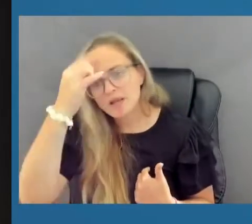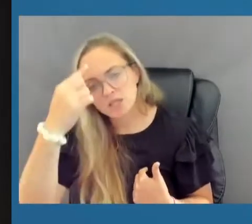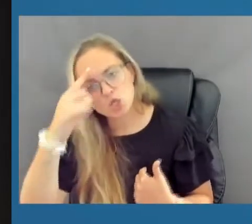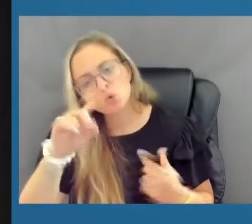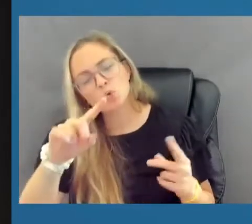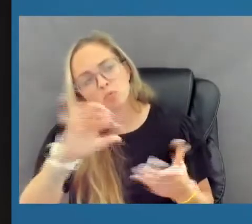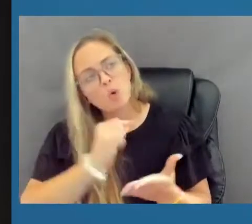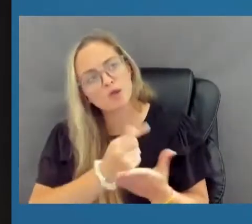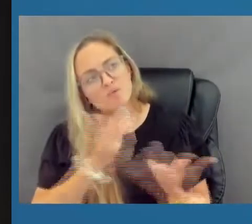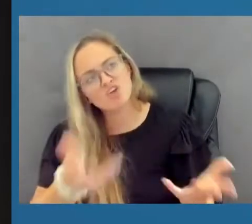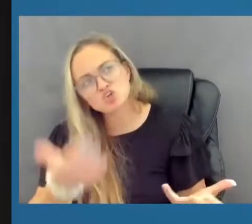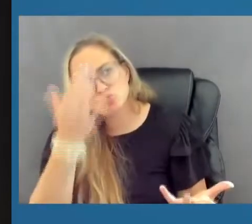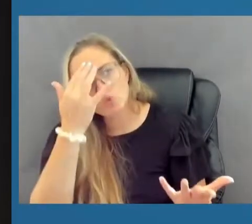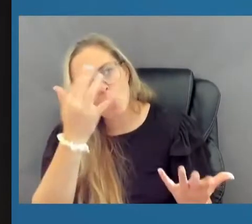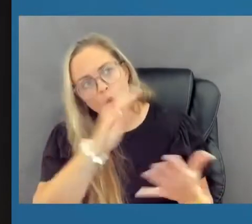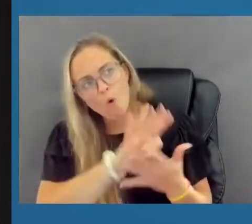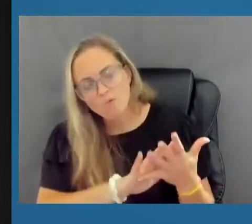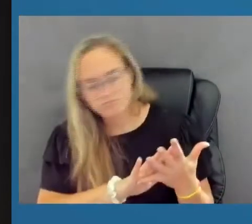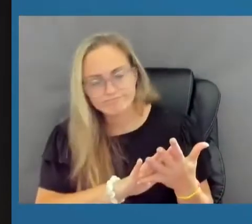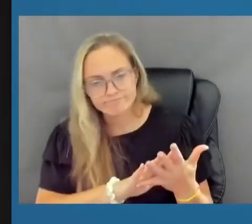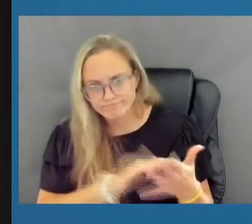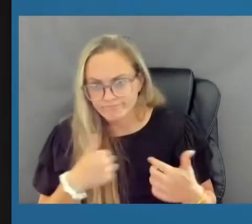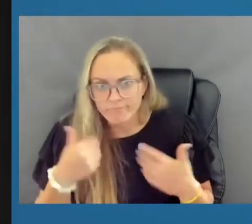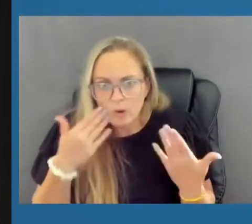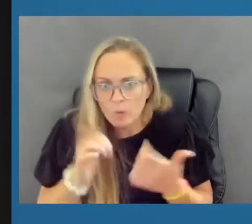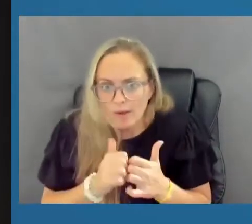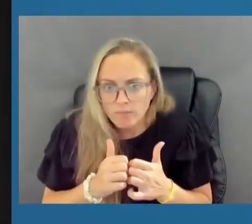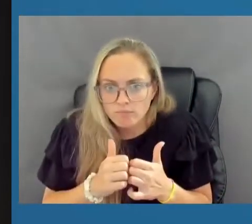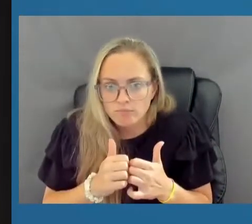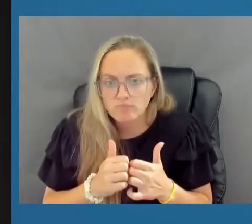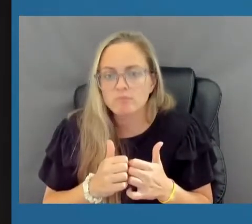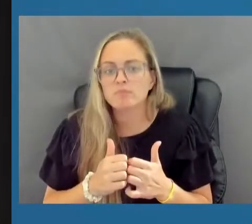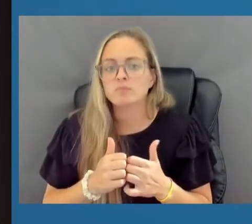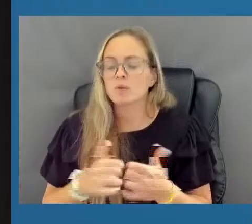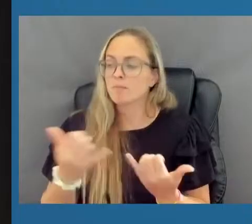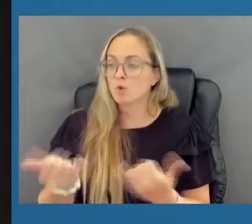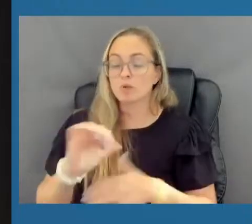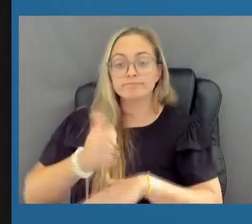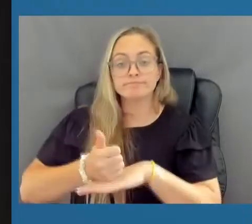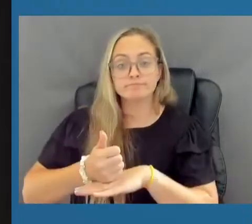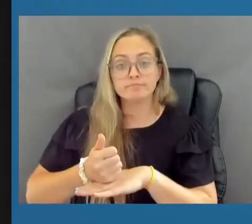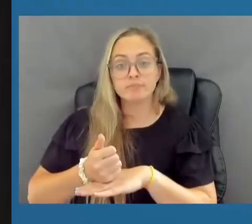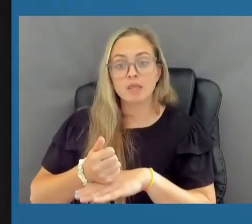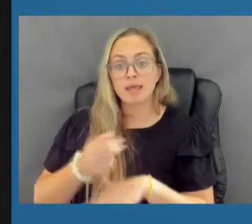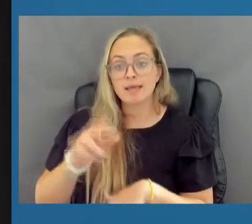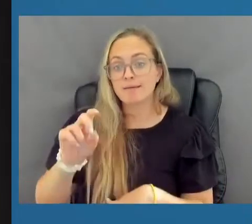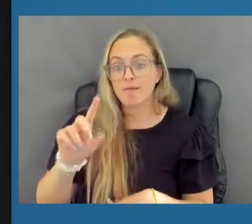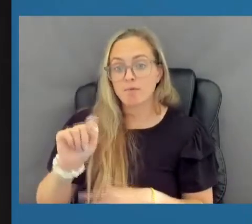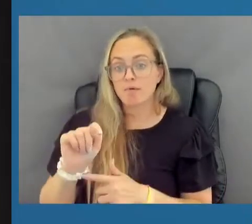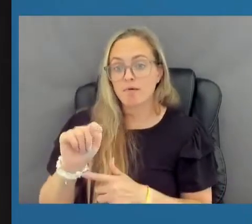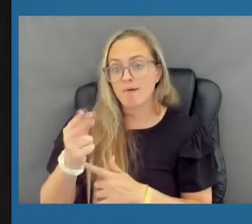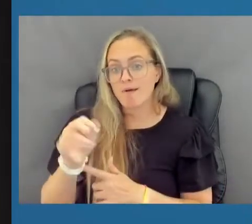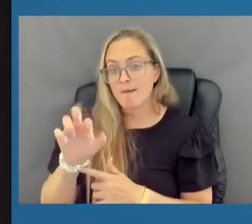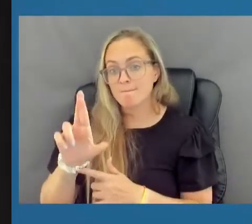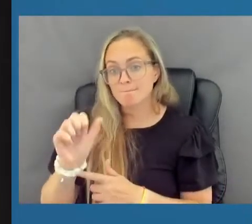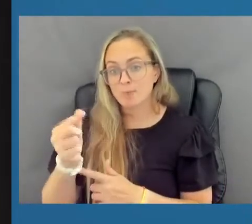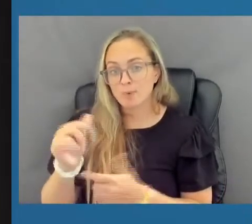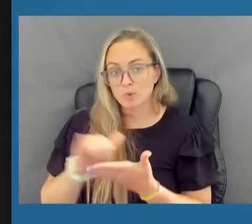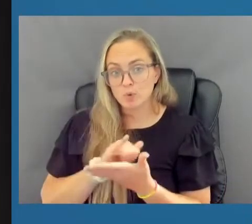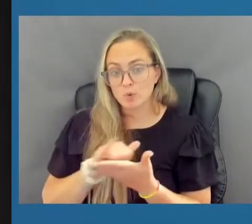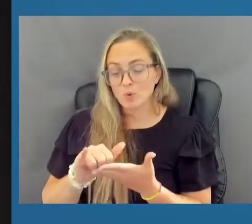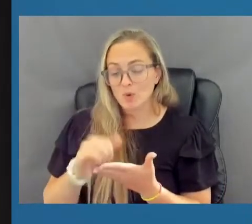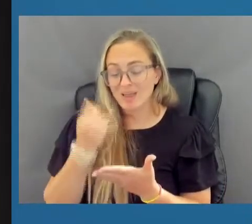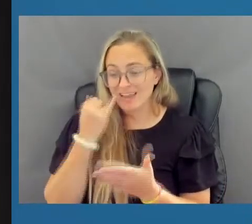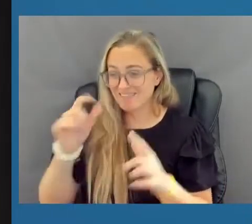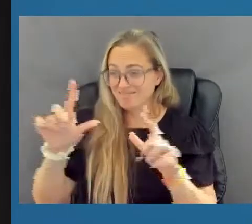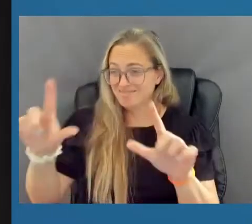knowledge. So we put it together. We started a little business in downtown Hamburg, New York, at a time when if the signs in front of the